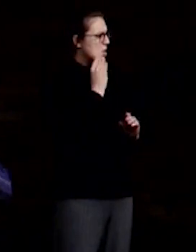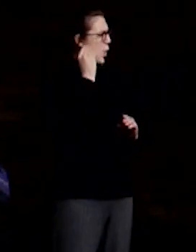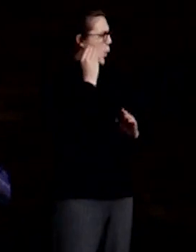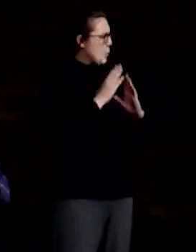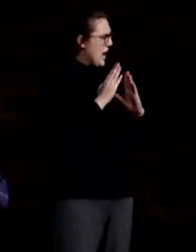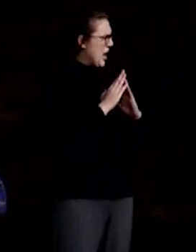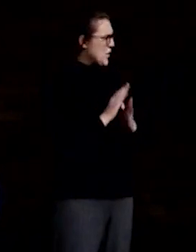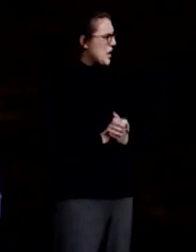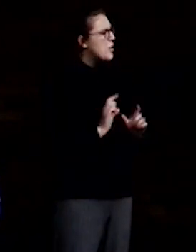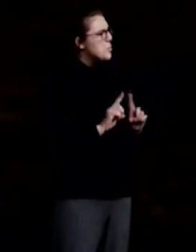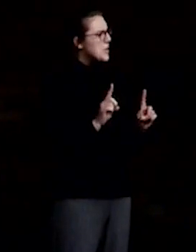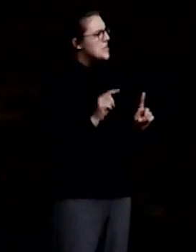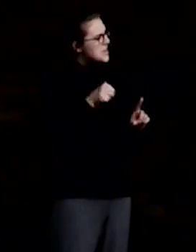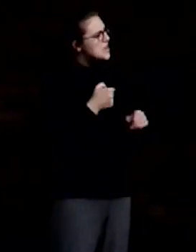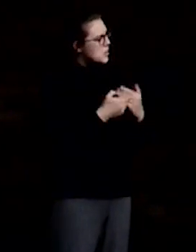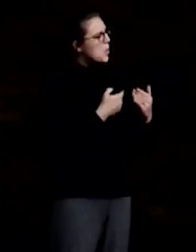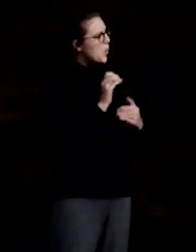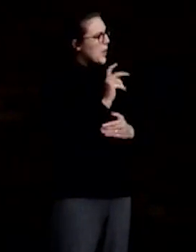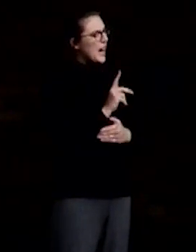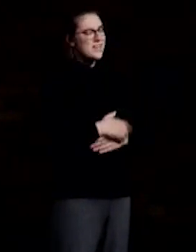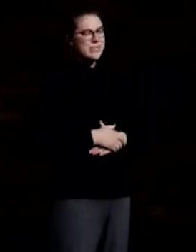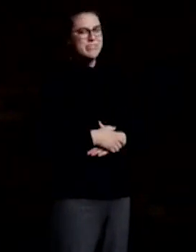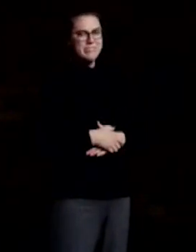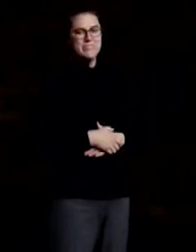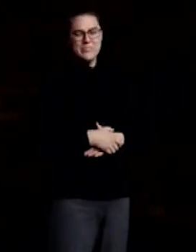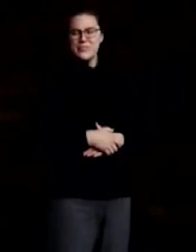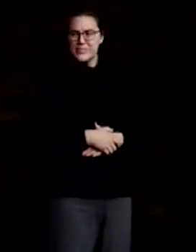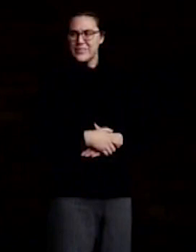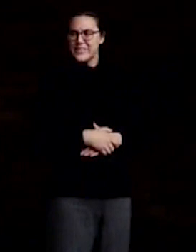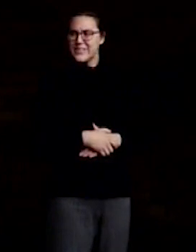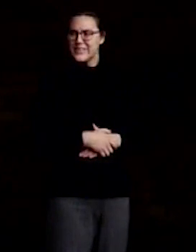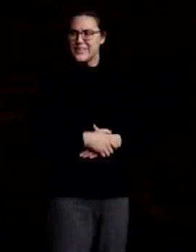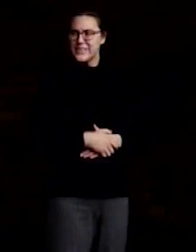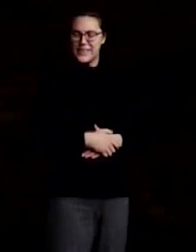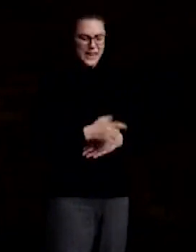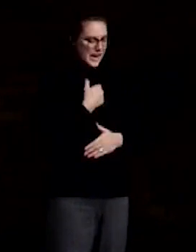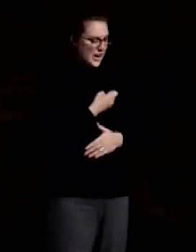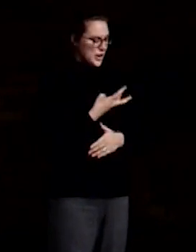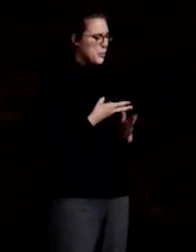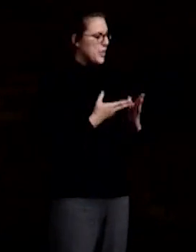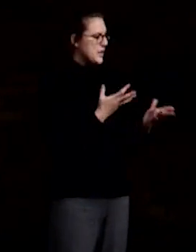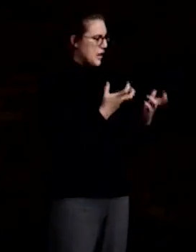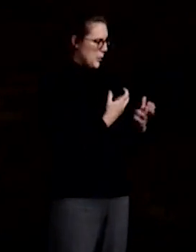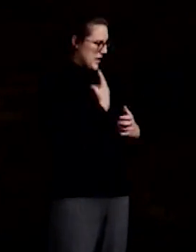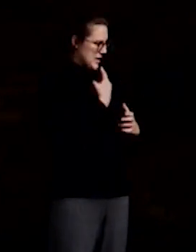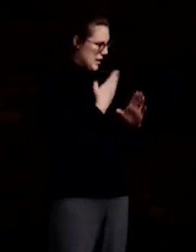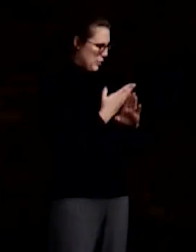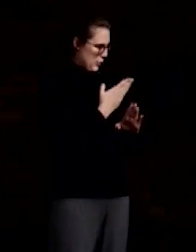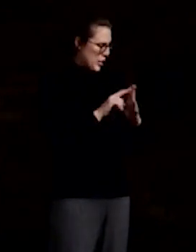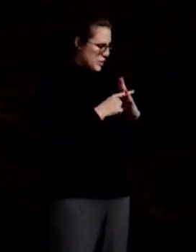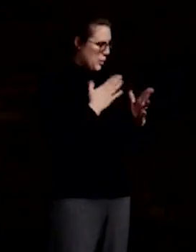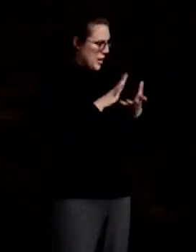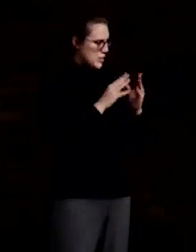But this is going to go okay. You're not going to stone me. So I think we'll be all right. Got a couple things I want to say before I start my story. How many